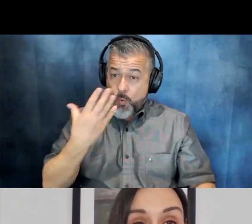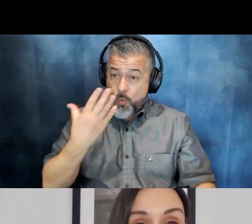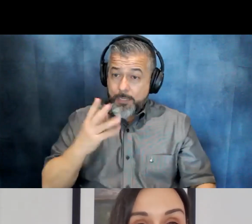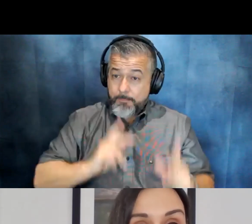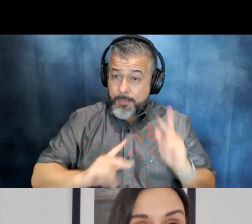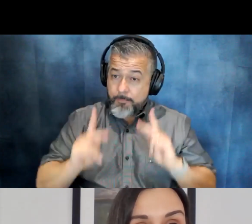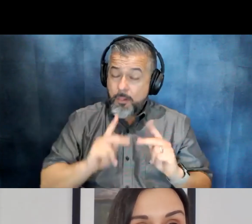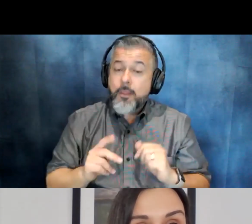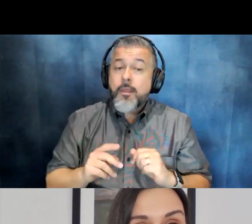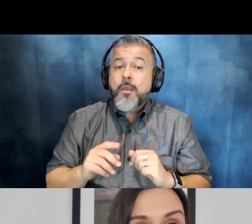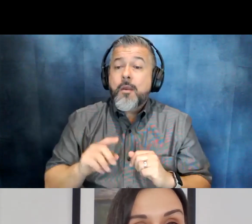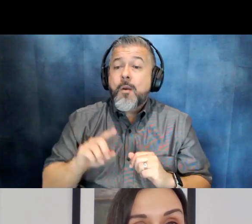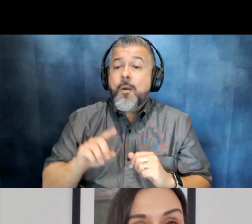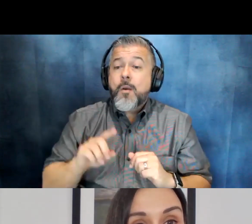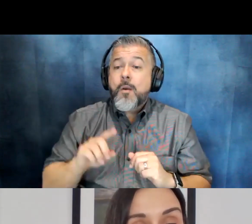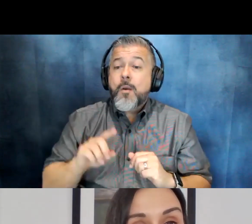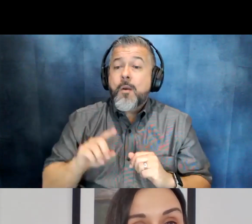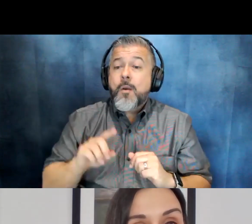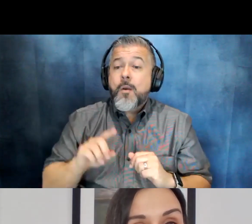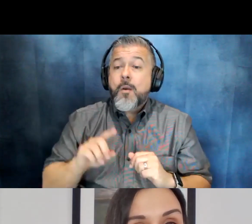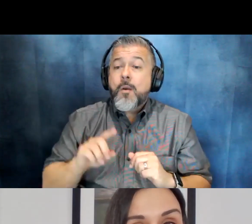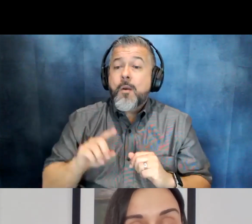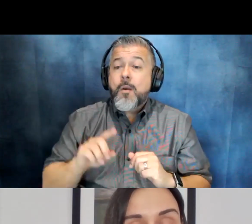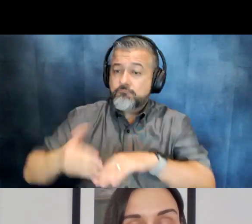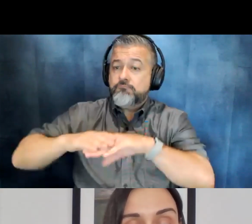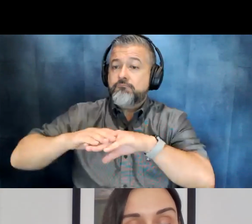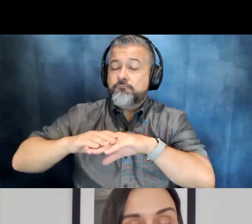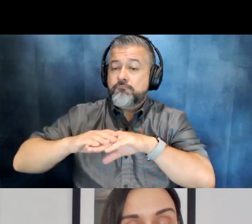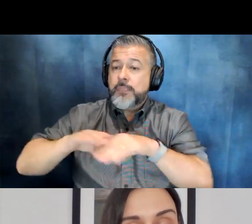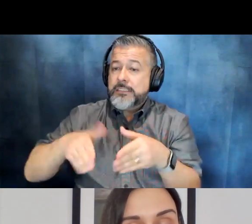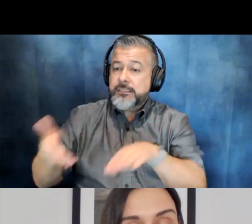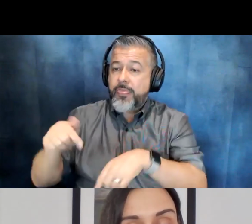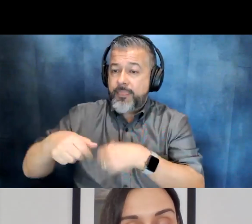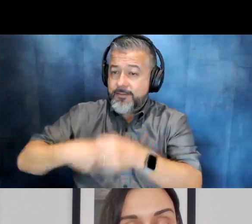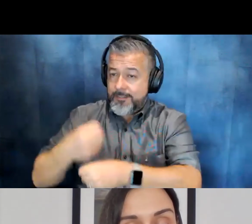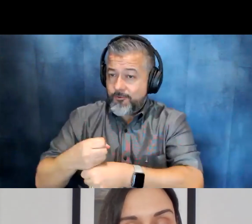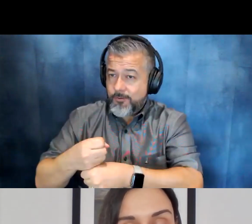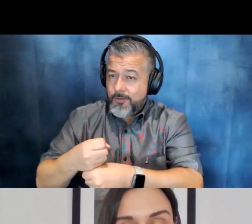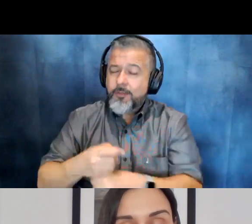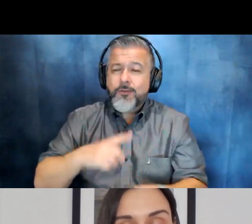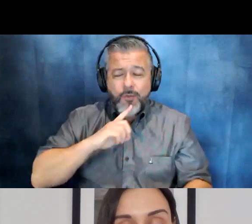had a 12% increase in deaths this year. So it's really important to keep that in